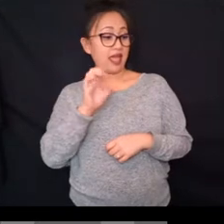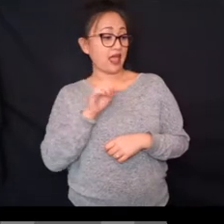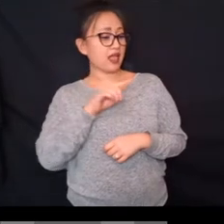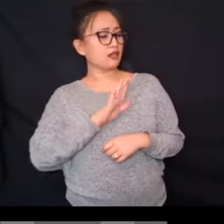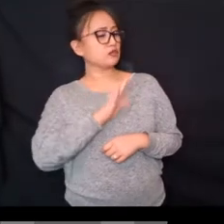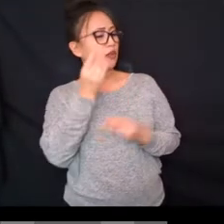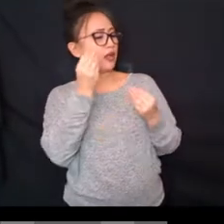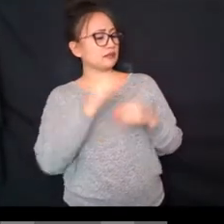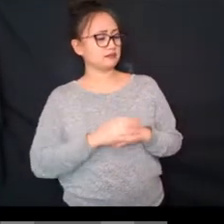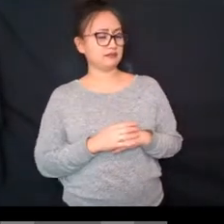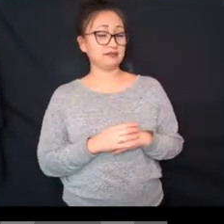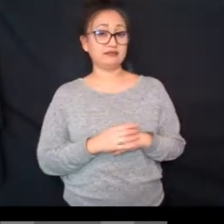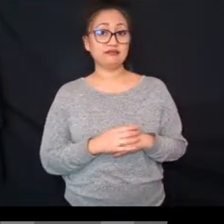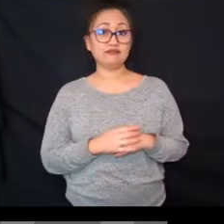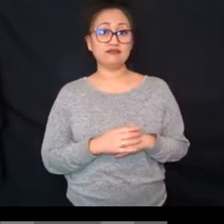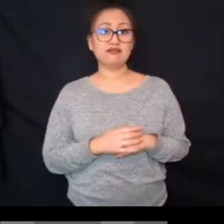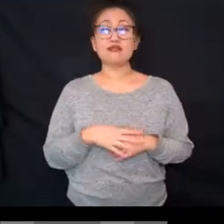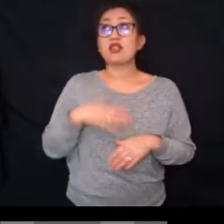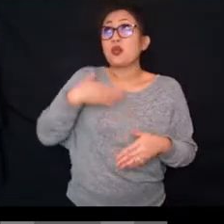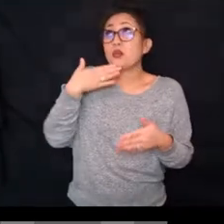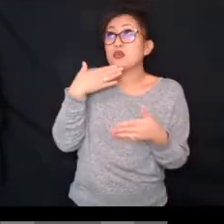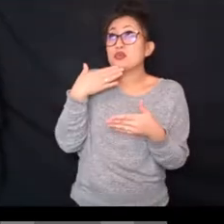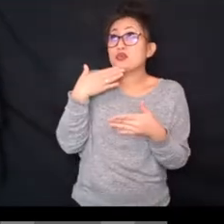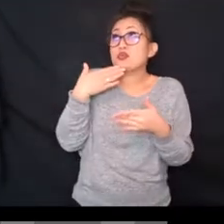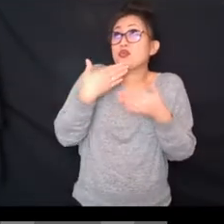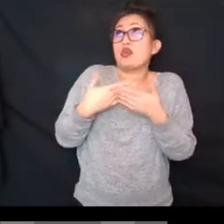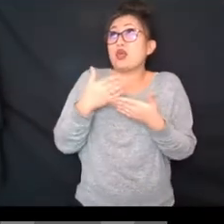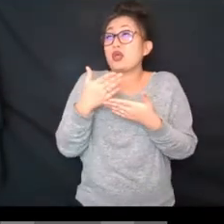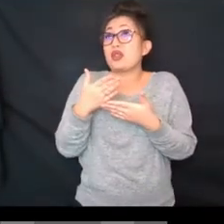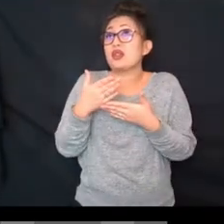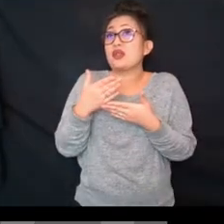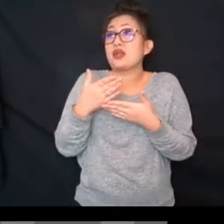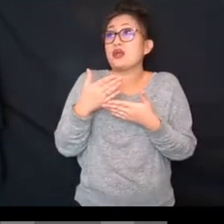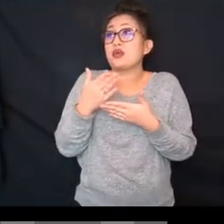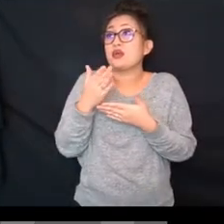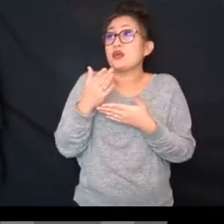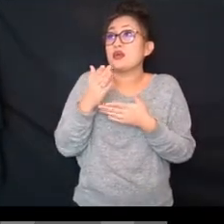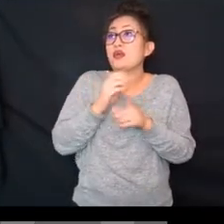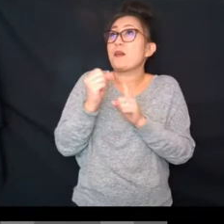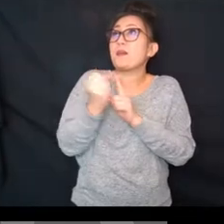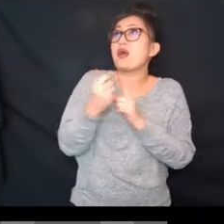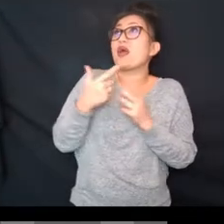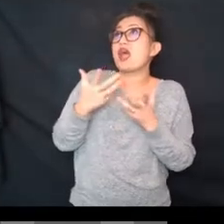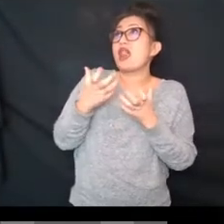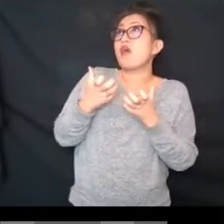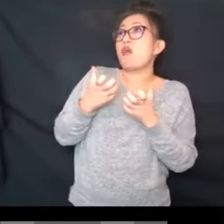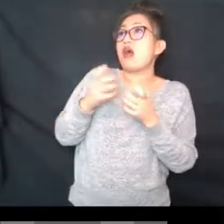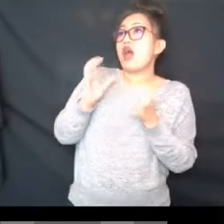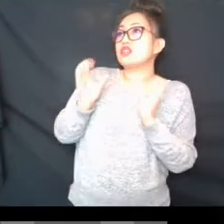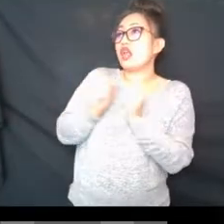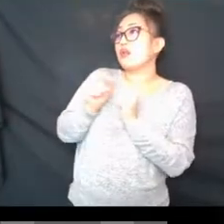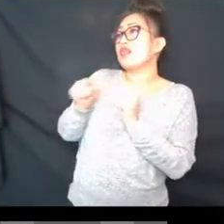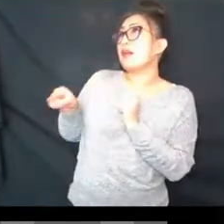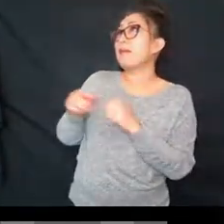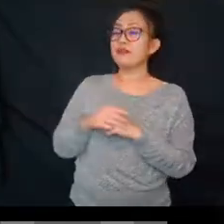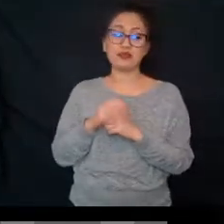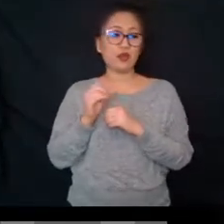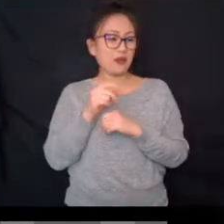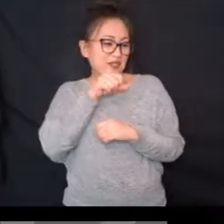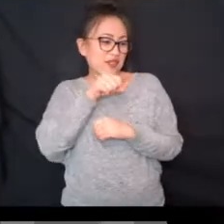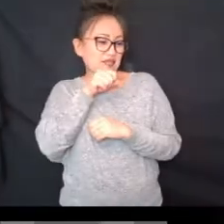Do you want to? It was getting to the really good part, and I wanted to talk up with them. I love it. So you want to move over with your friends? I